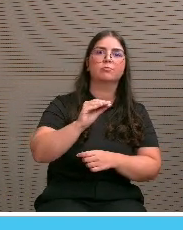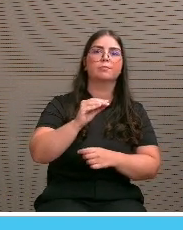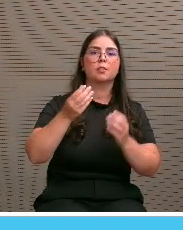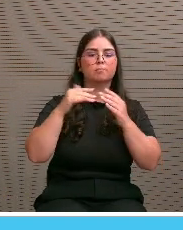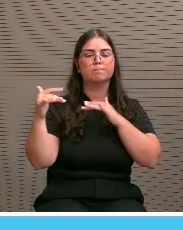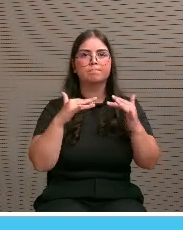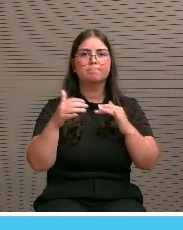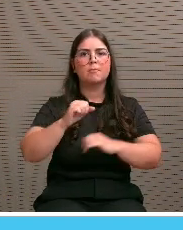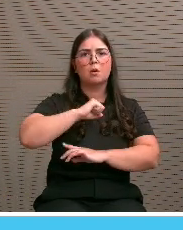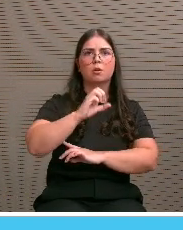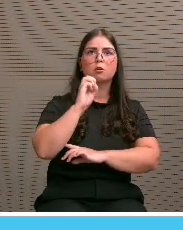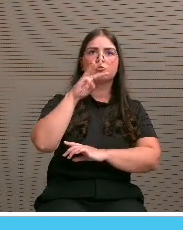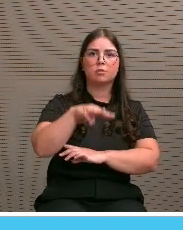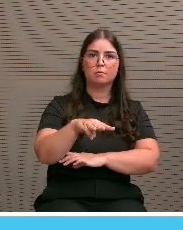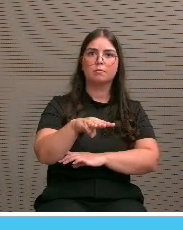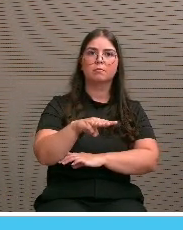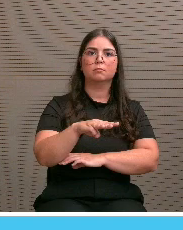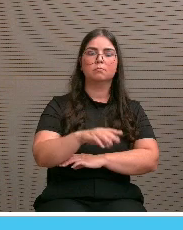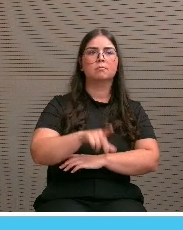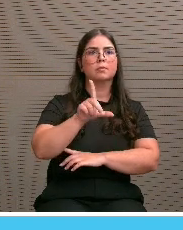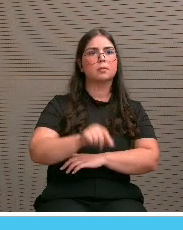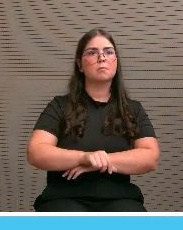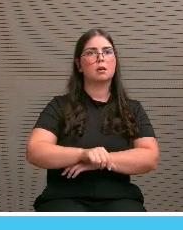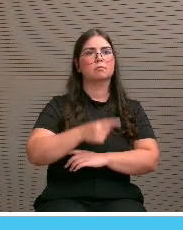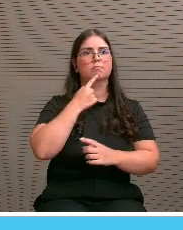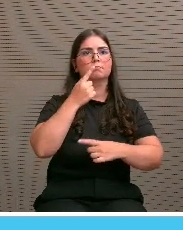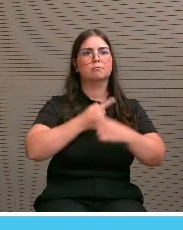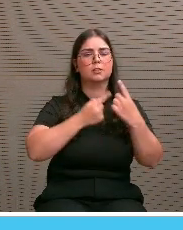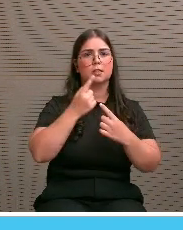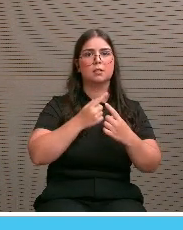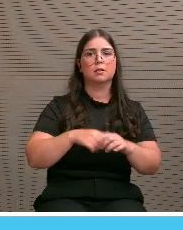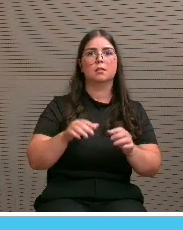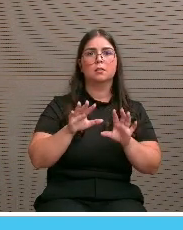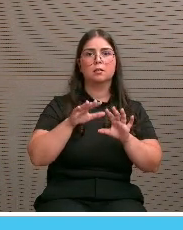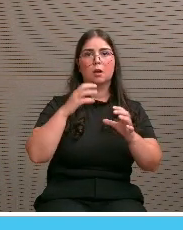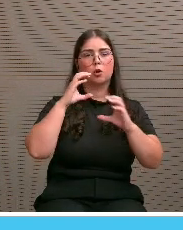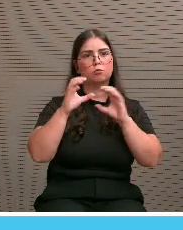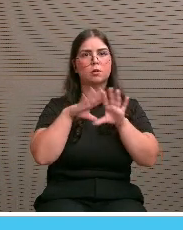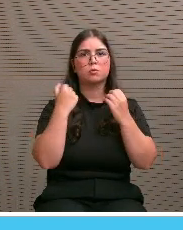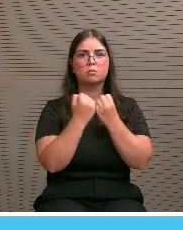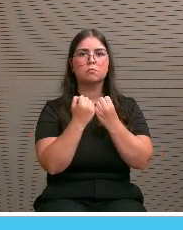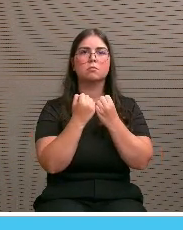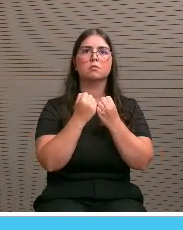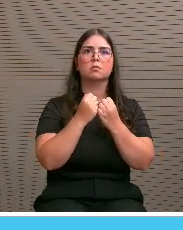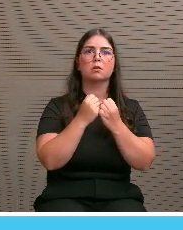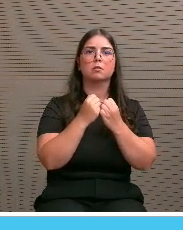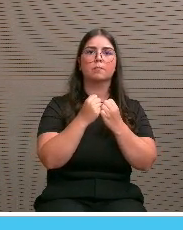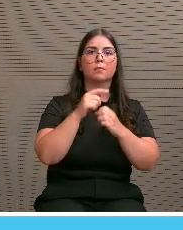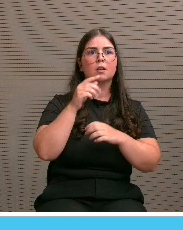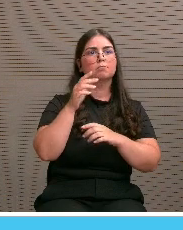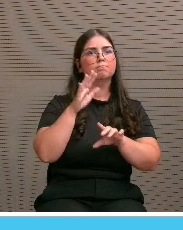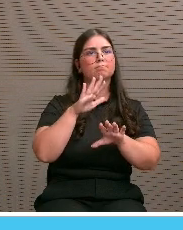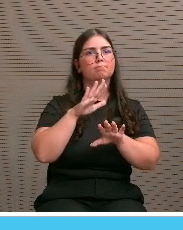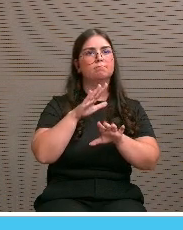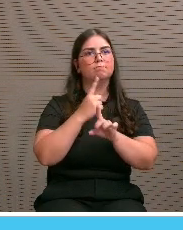media often does not present science fiction in a proper way. They always try to say it's a